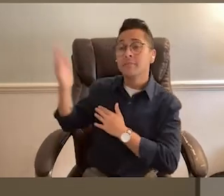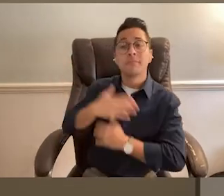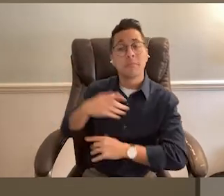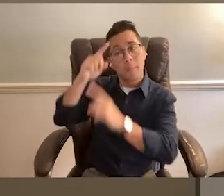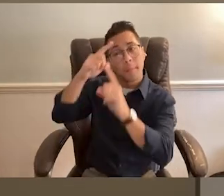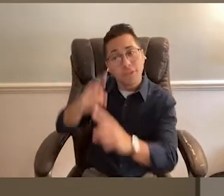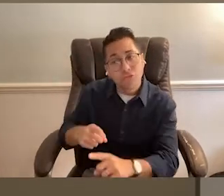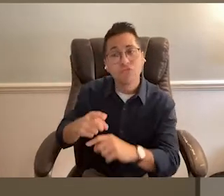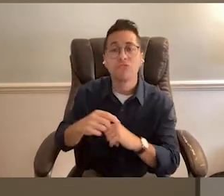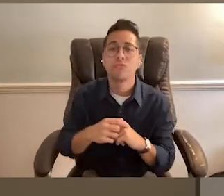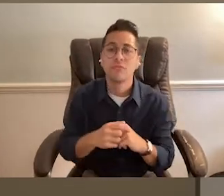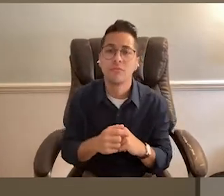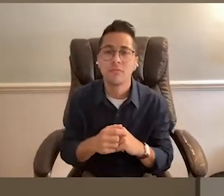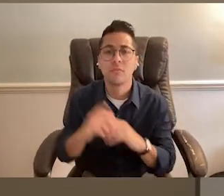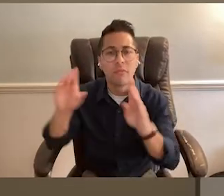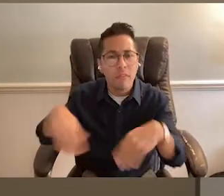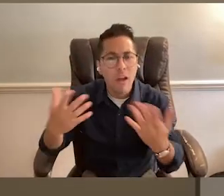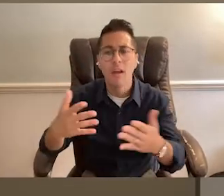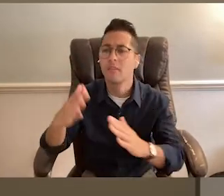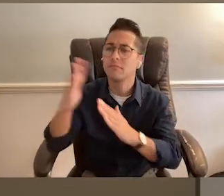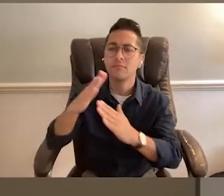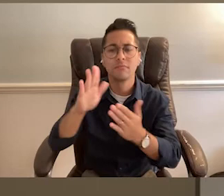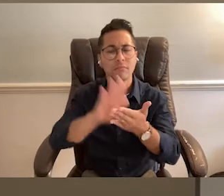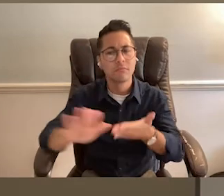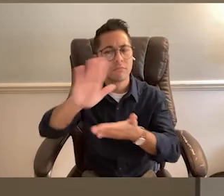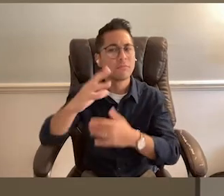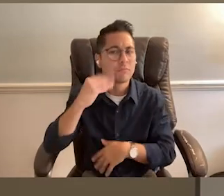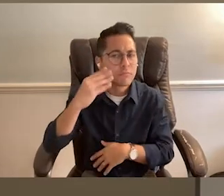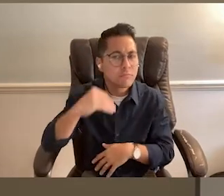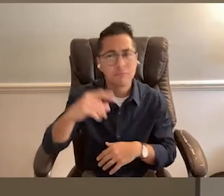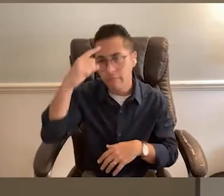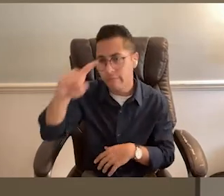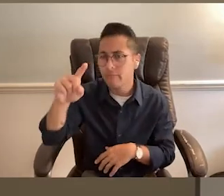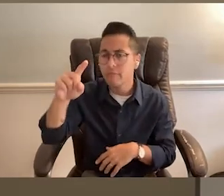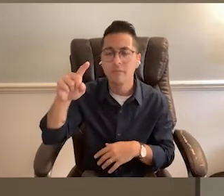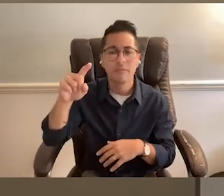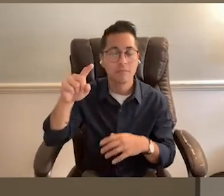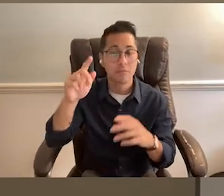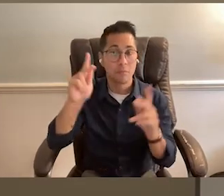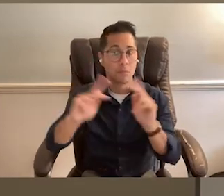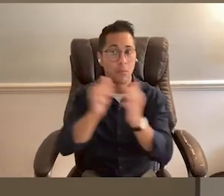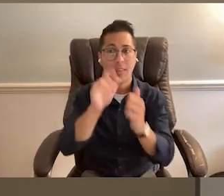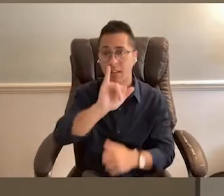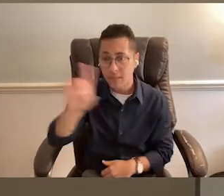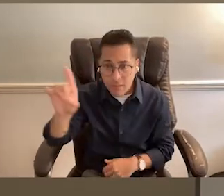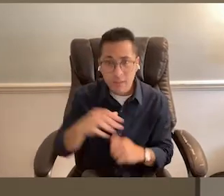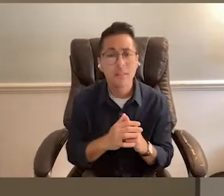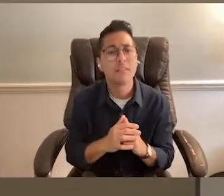hands-on experiential learning on how to become an independent, productive, and contributing member of society,